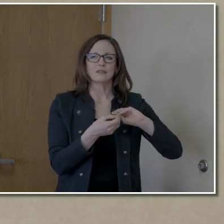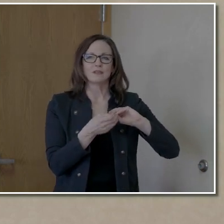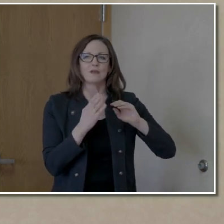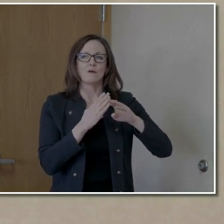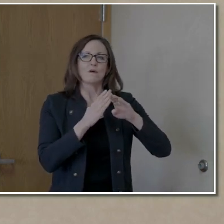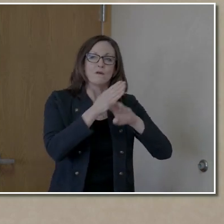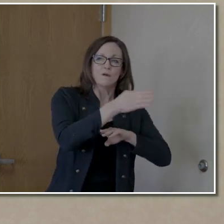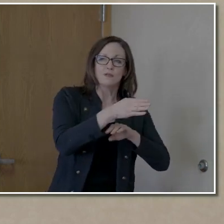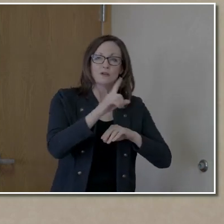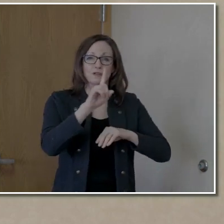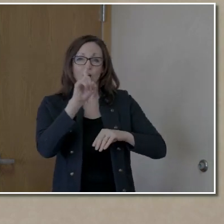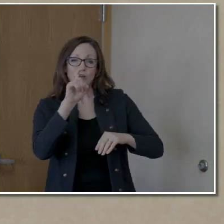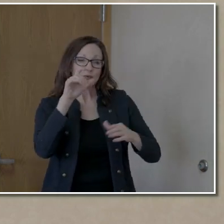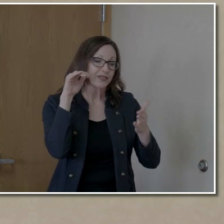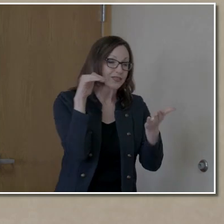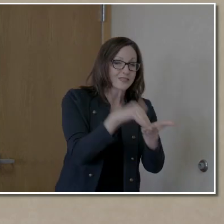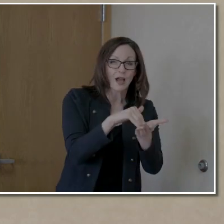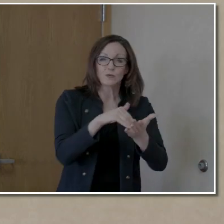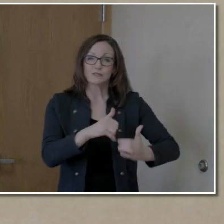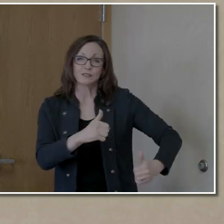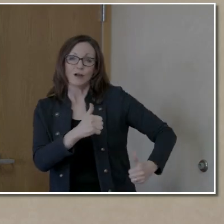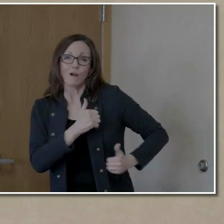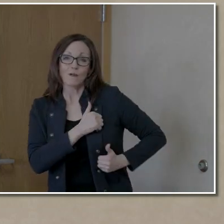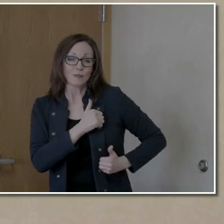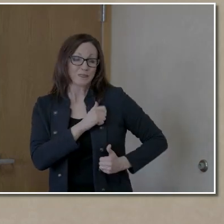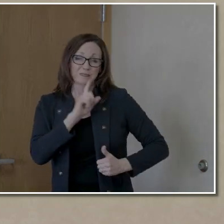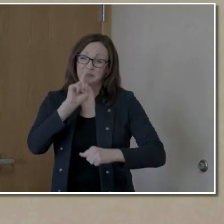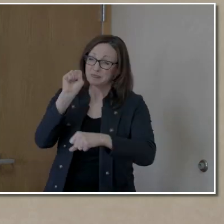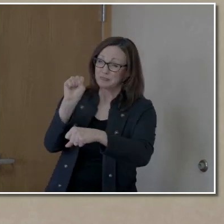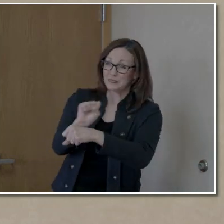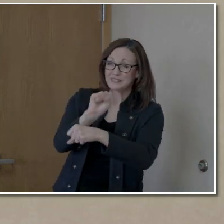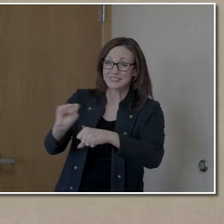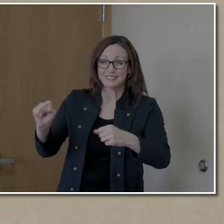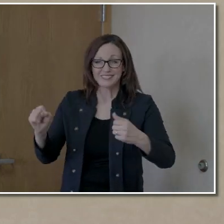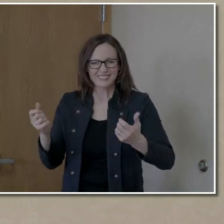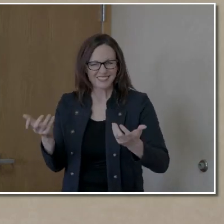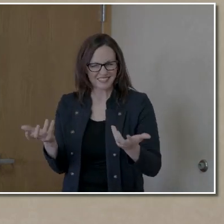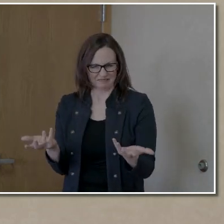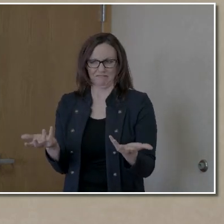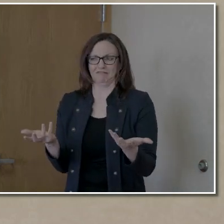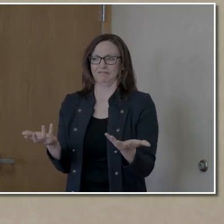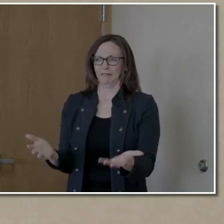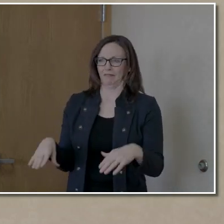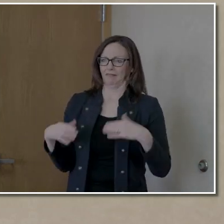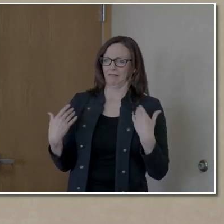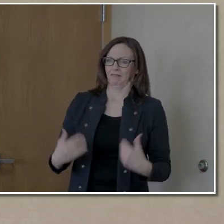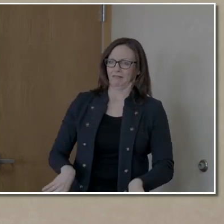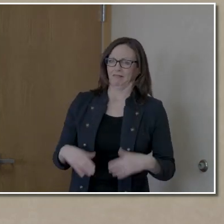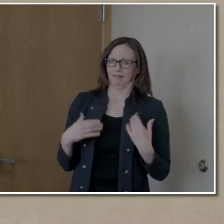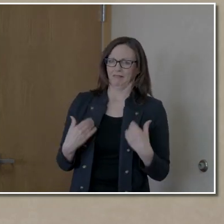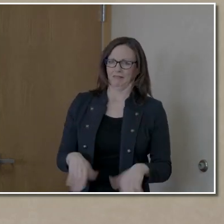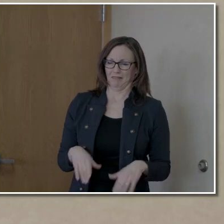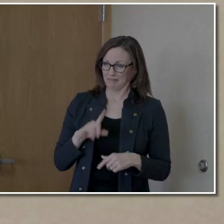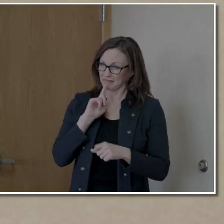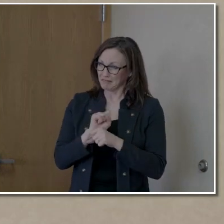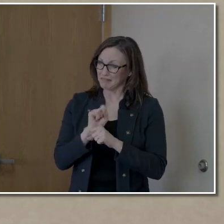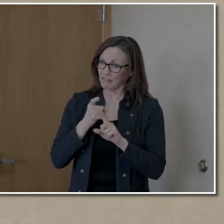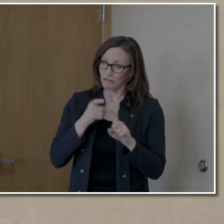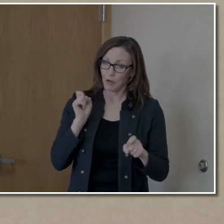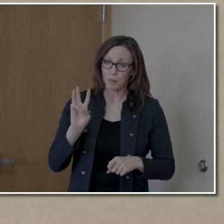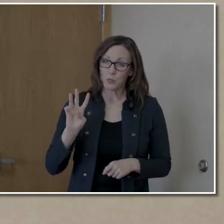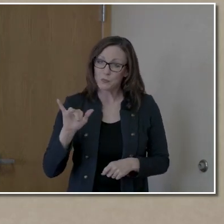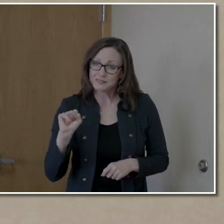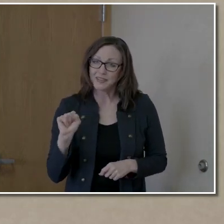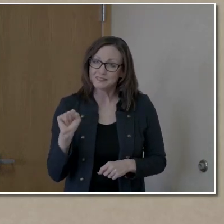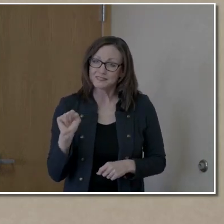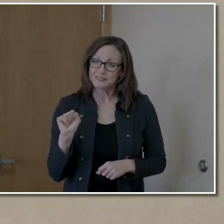doing? Sorry, I might not have said it clearly. It's just over 1,000 right now that we have in direct